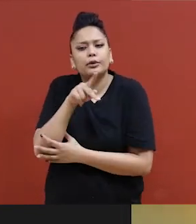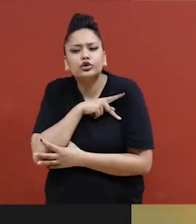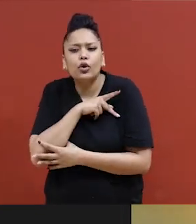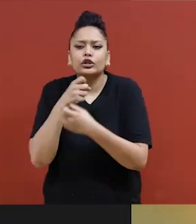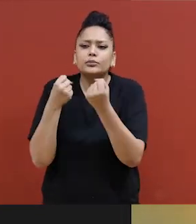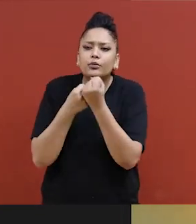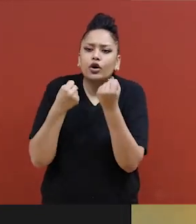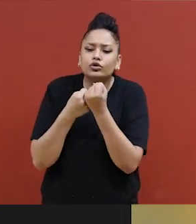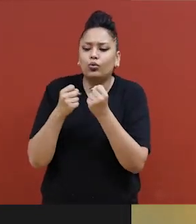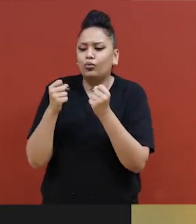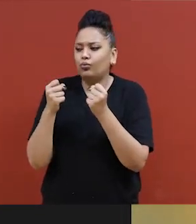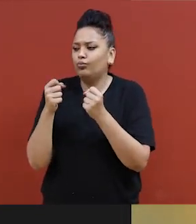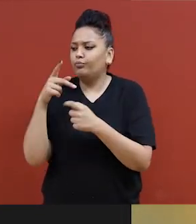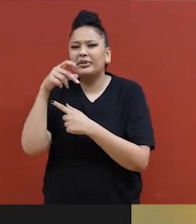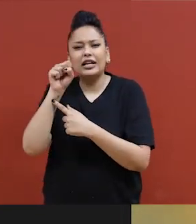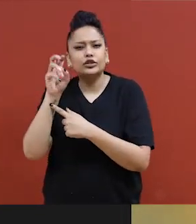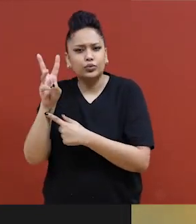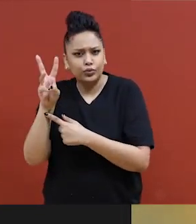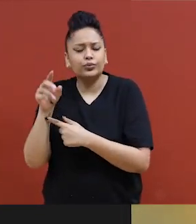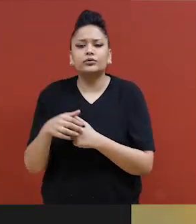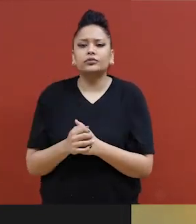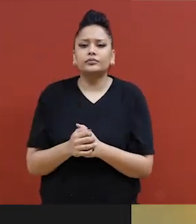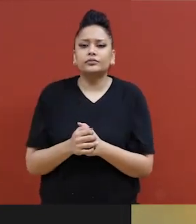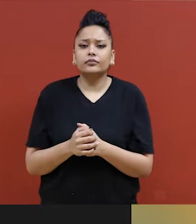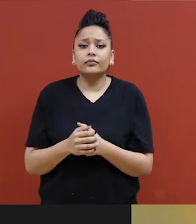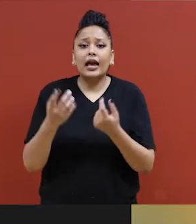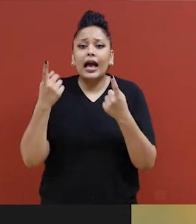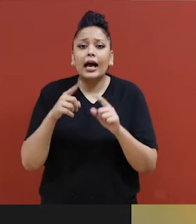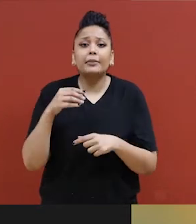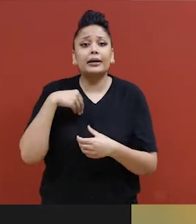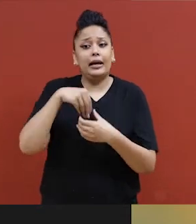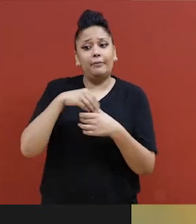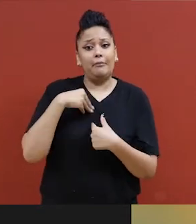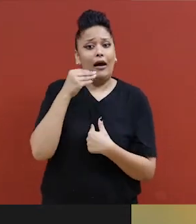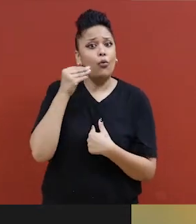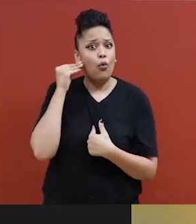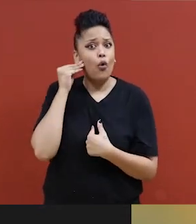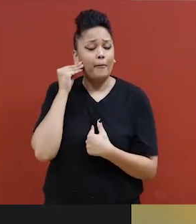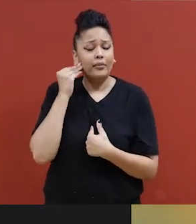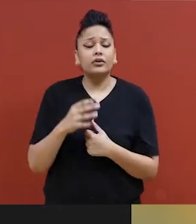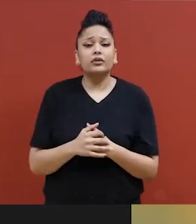the fact that, like, whatever goes on in your home